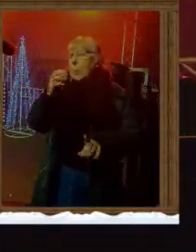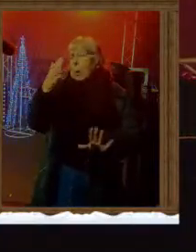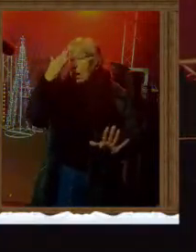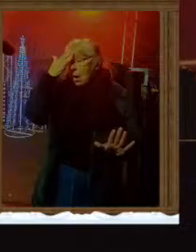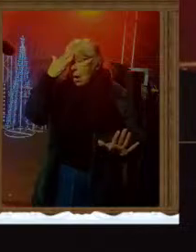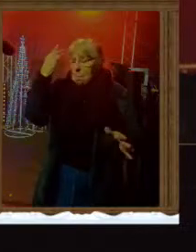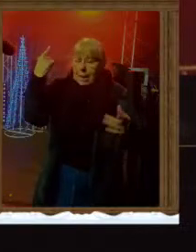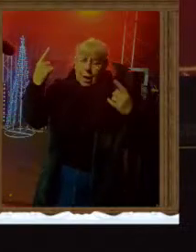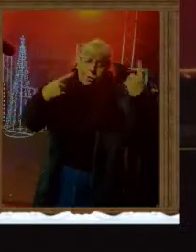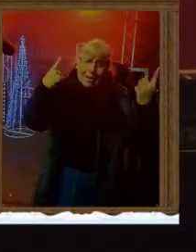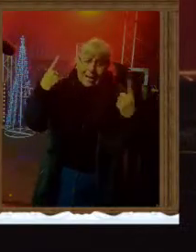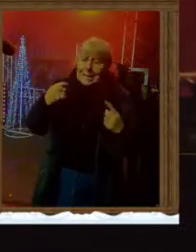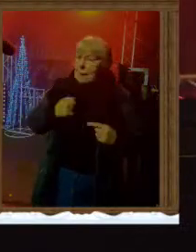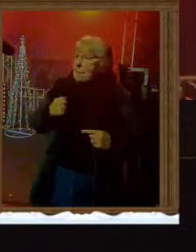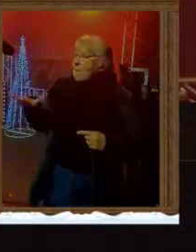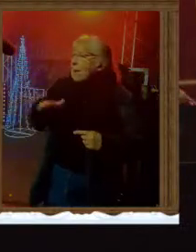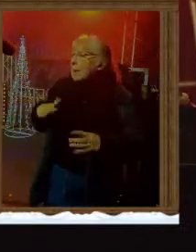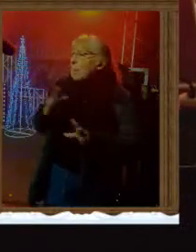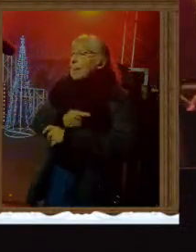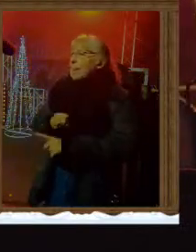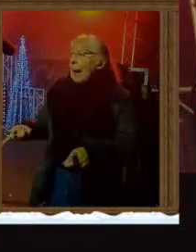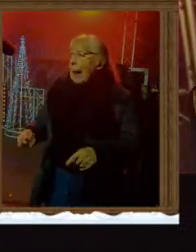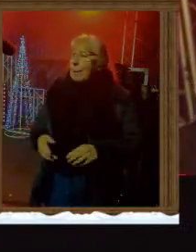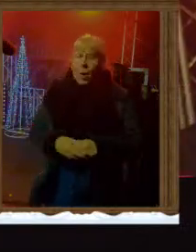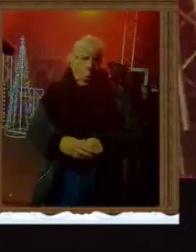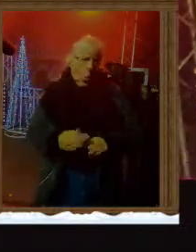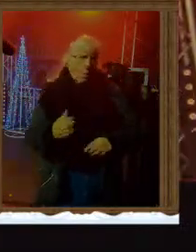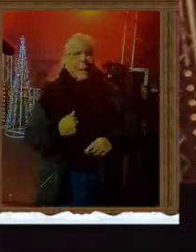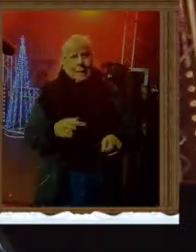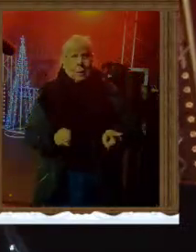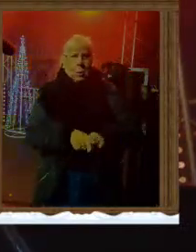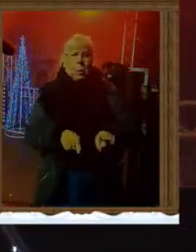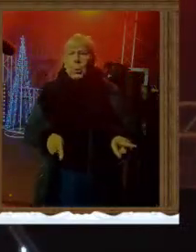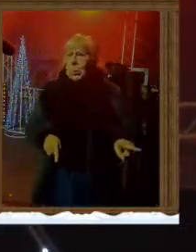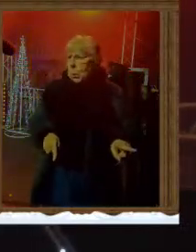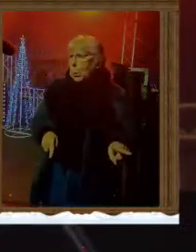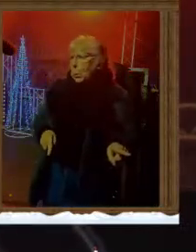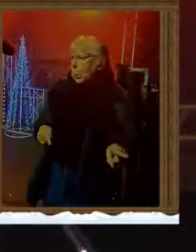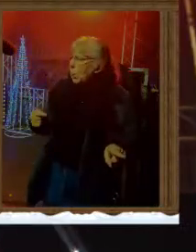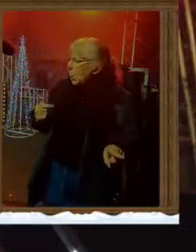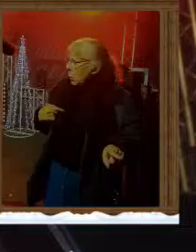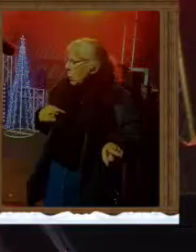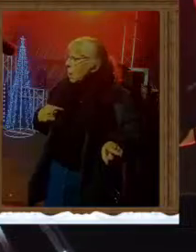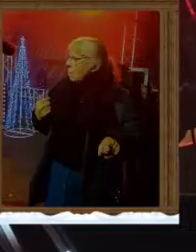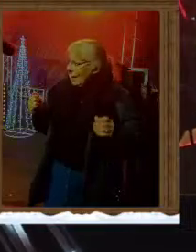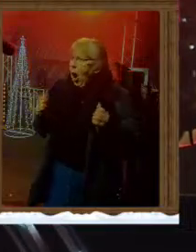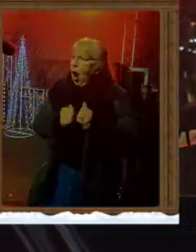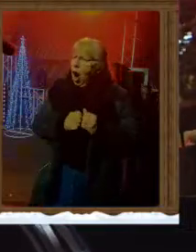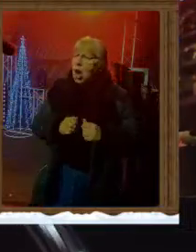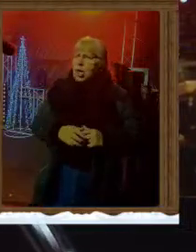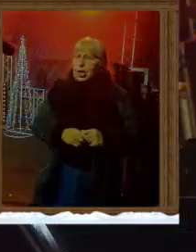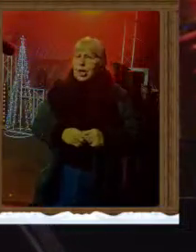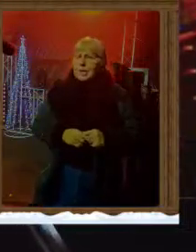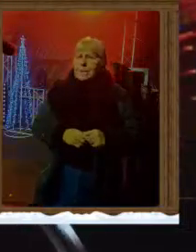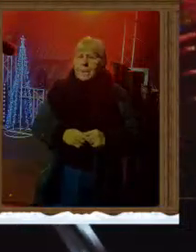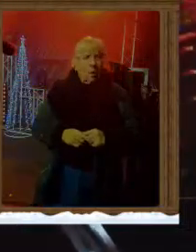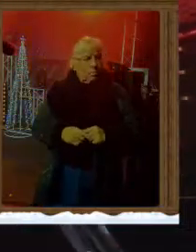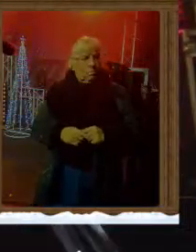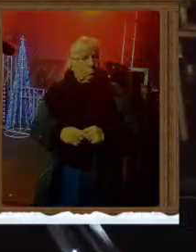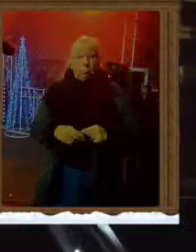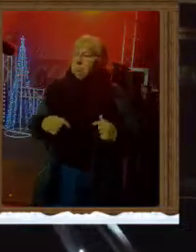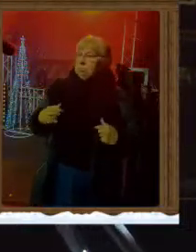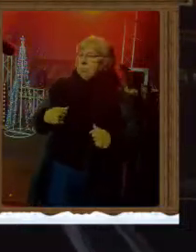intense. I miss my family. Oh, me too. It sure has been tough. I don't